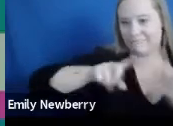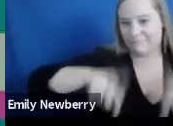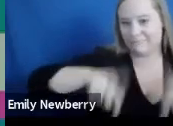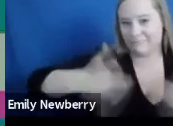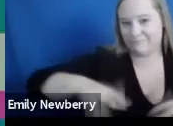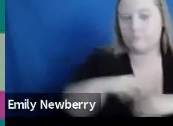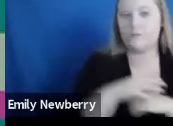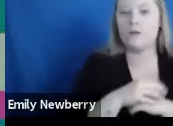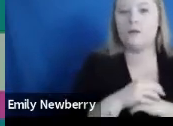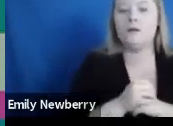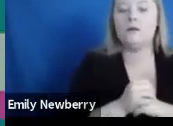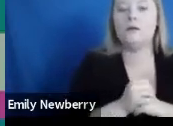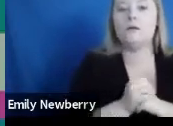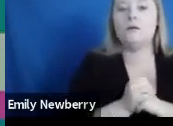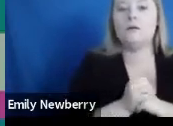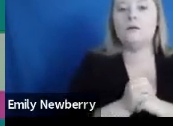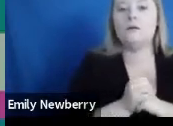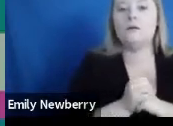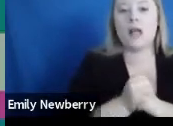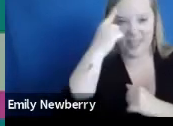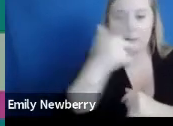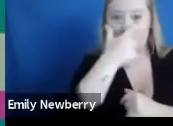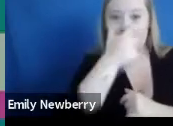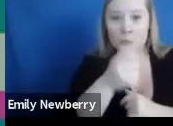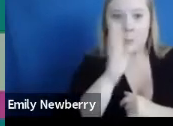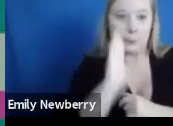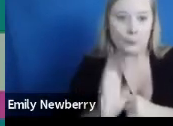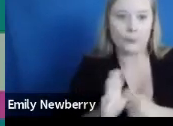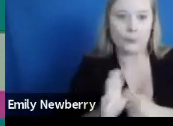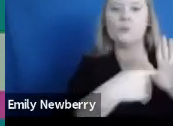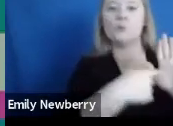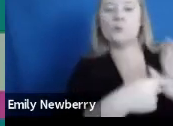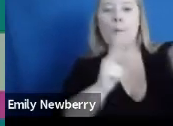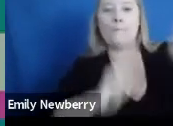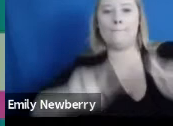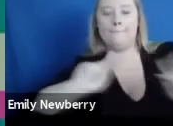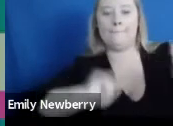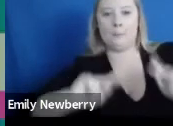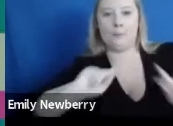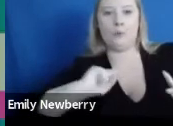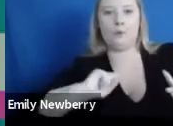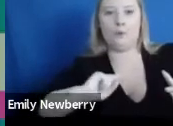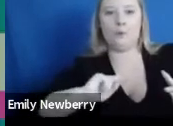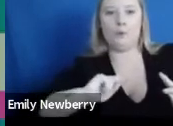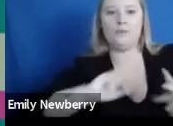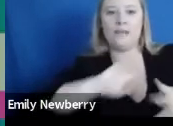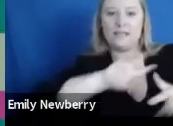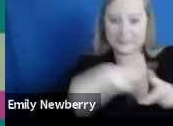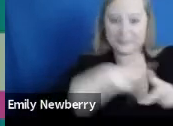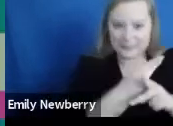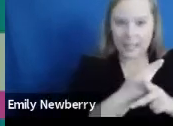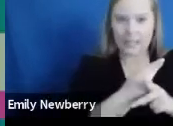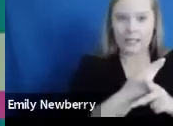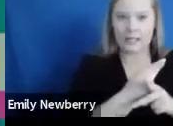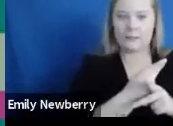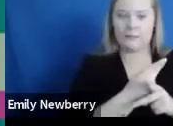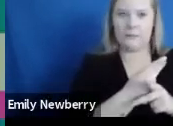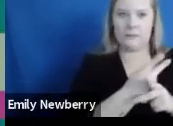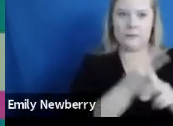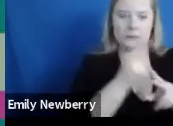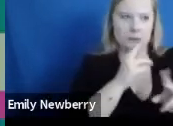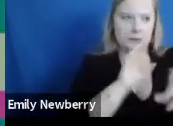So I thought it might be interesting to just show people what types of conditions we're running into out